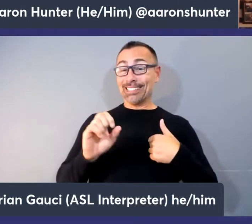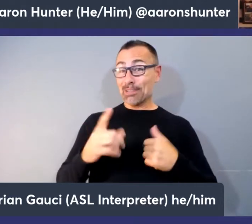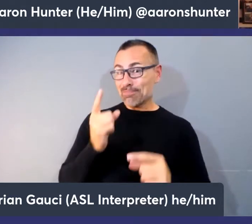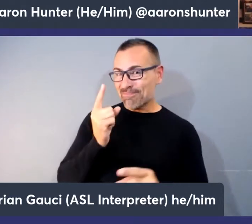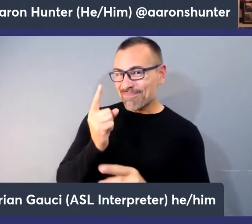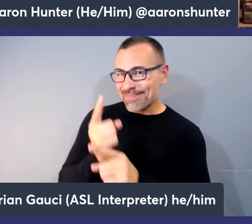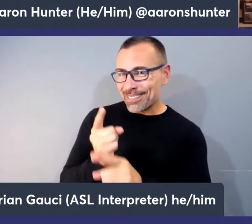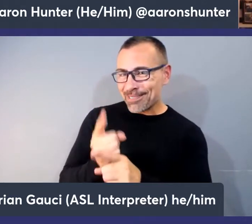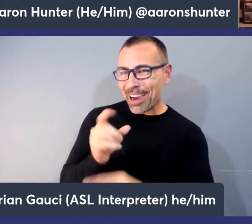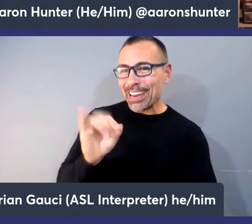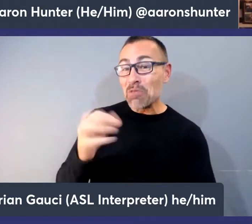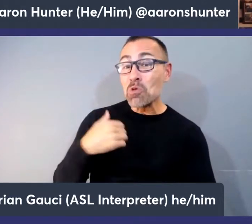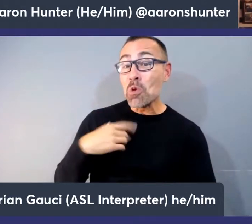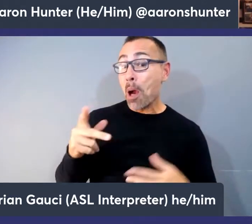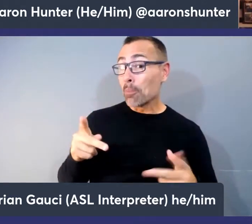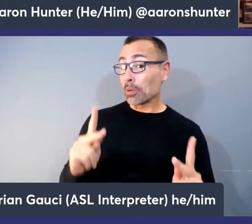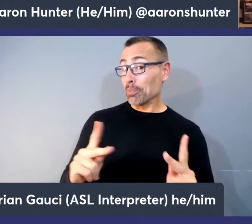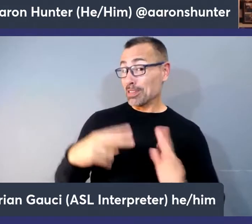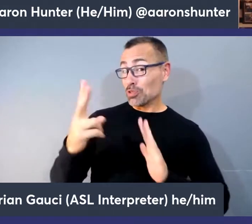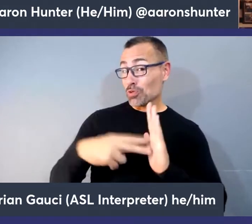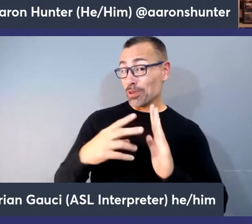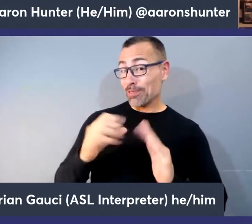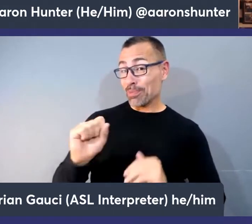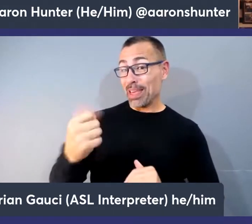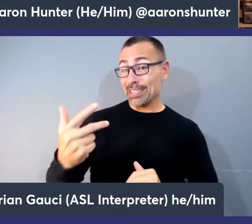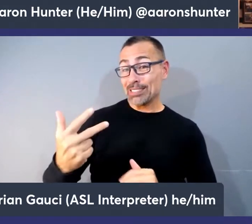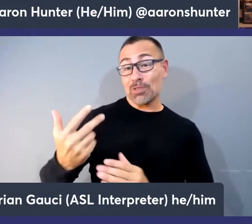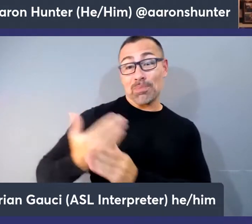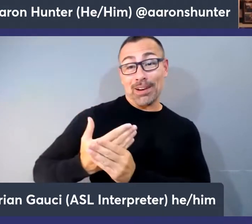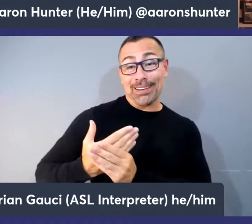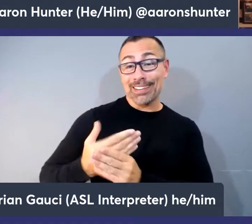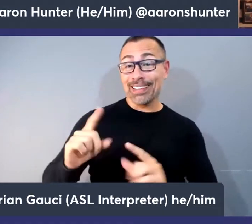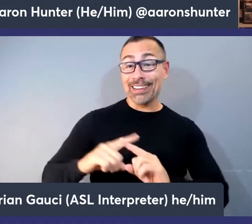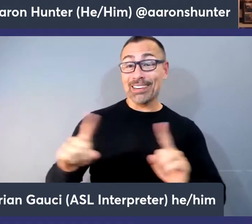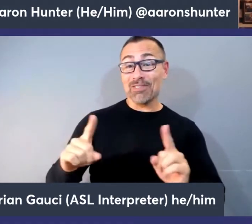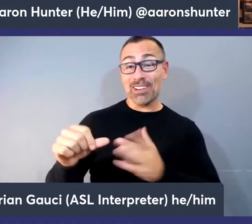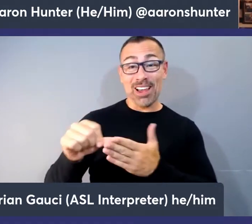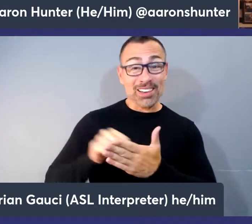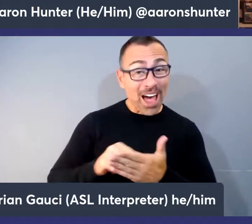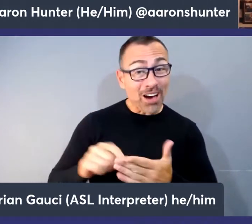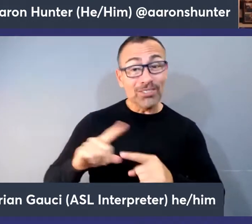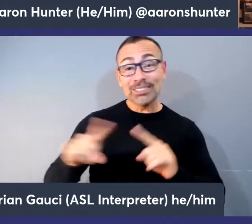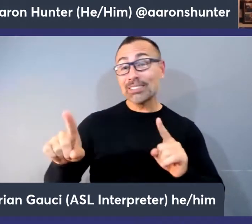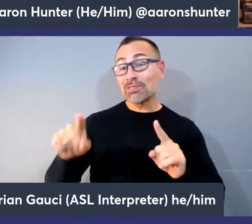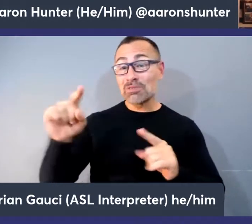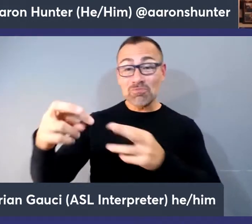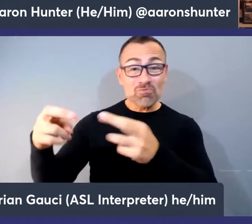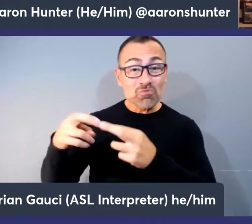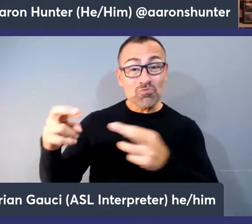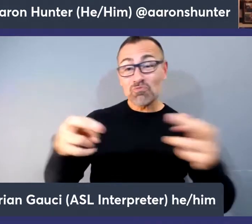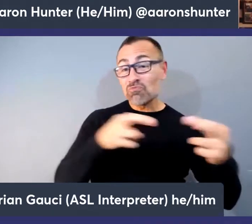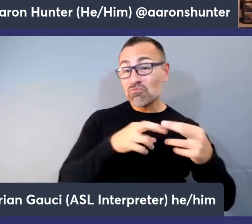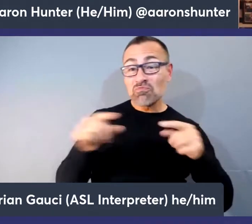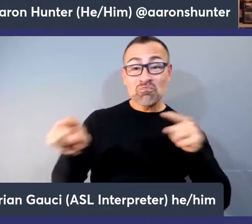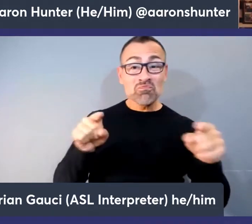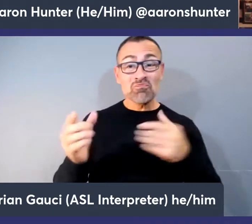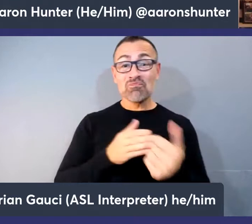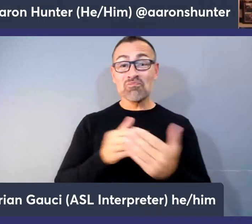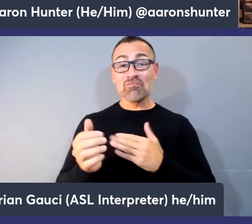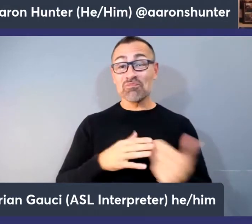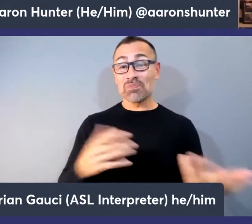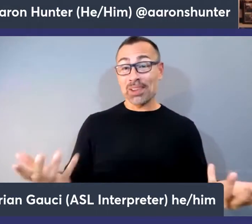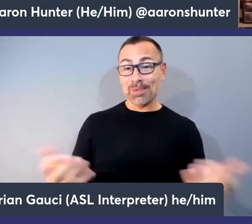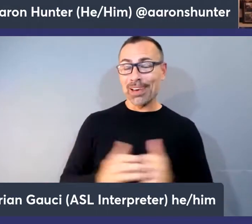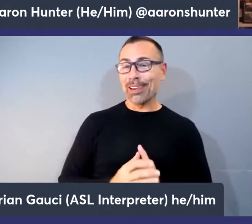read from the S3 bucket, it can be in a different account, different region. One of the key things that it